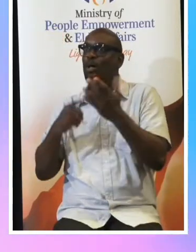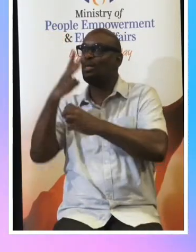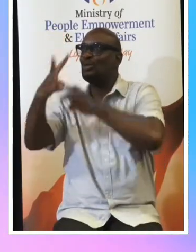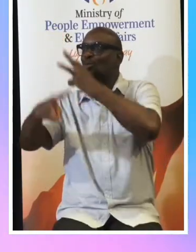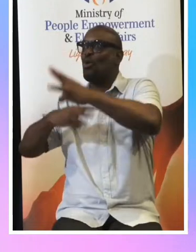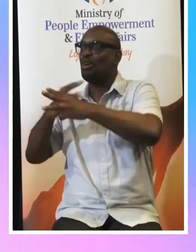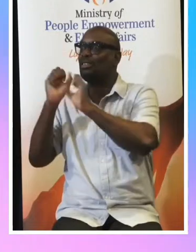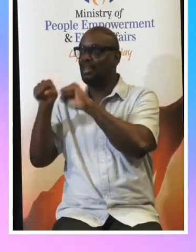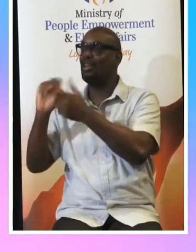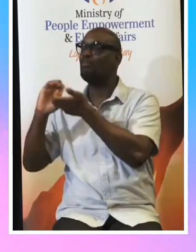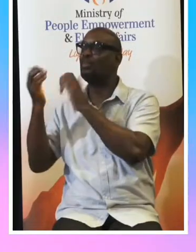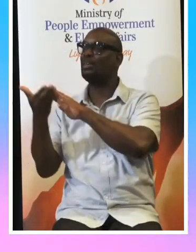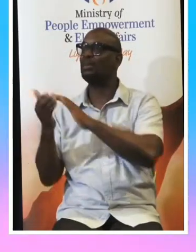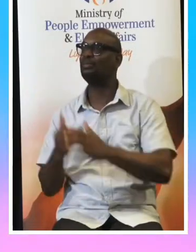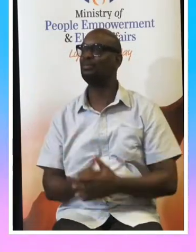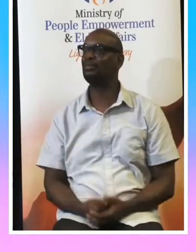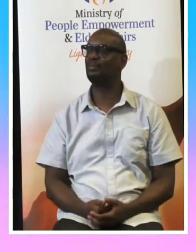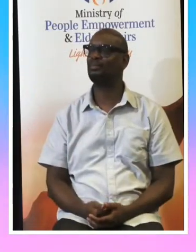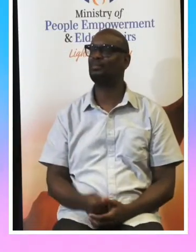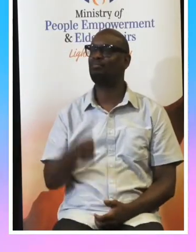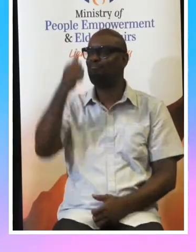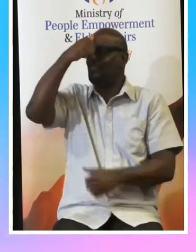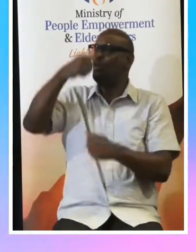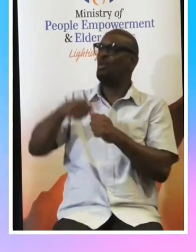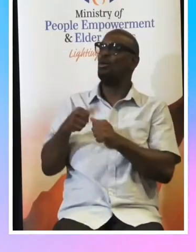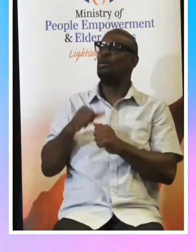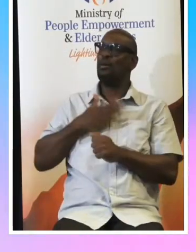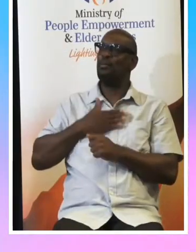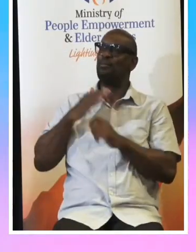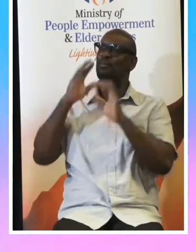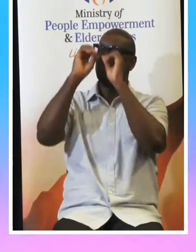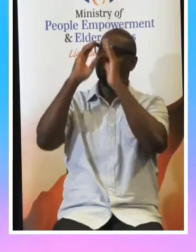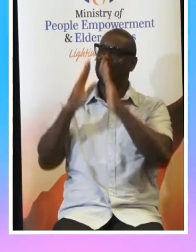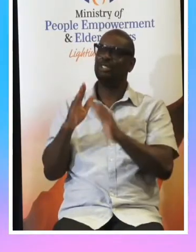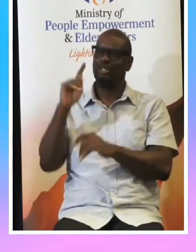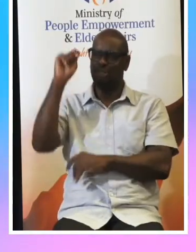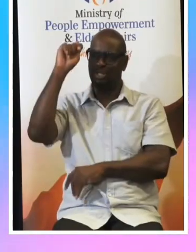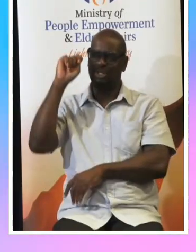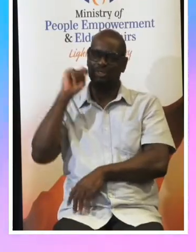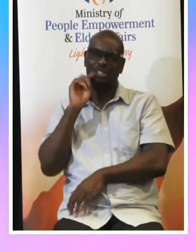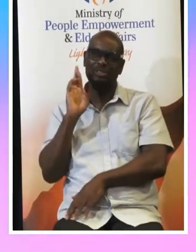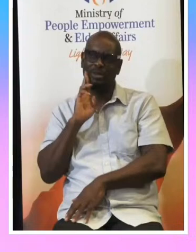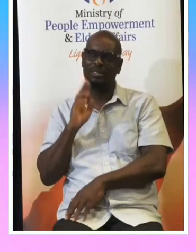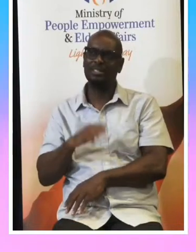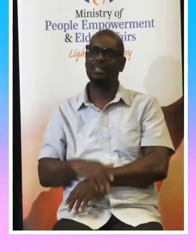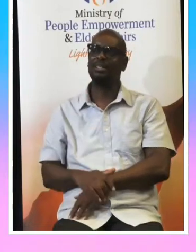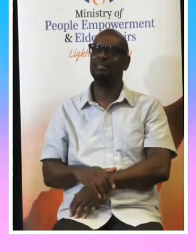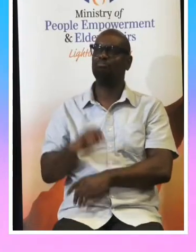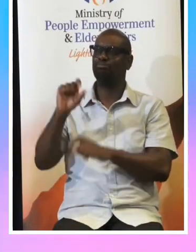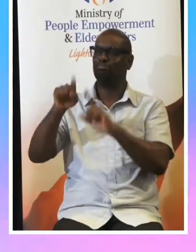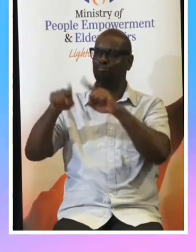Tracy Robinson and Wendy Grenade and Professor Simeon McIntosh and countless others.